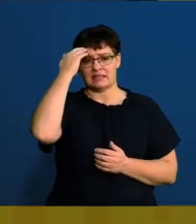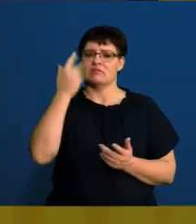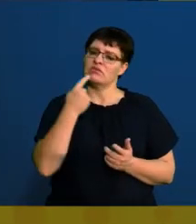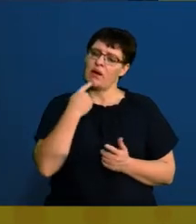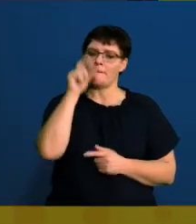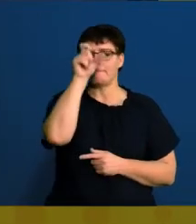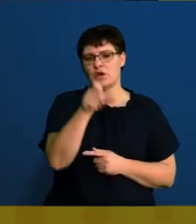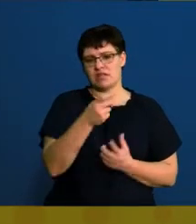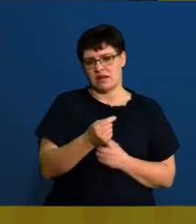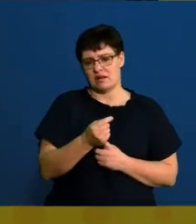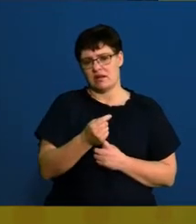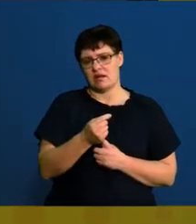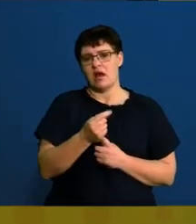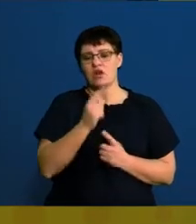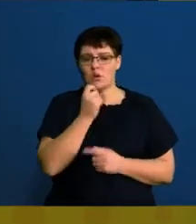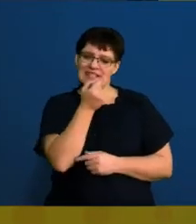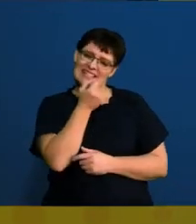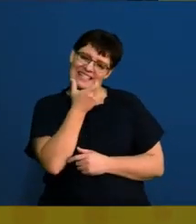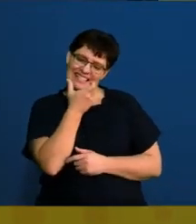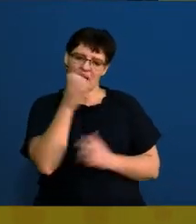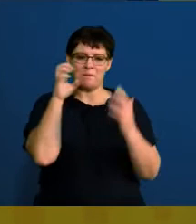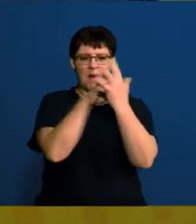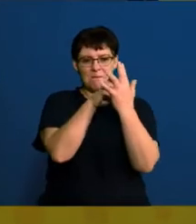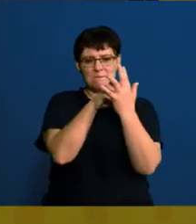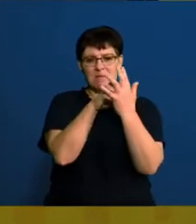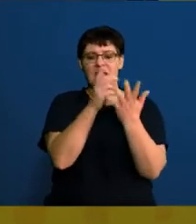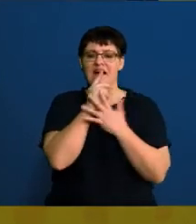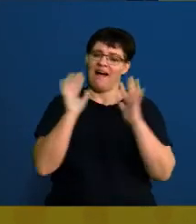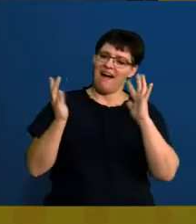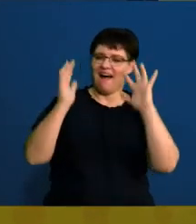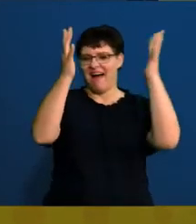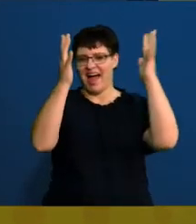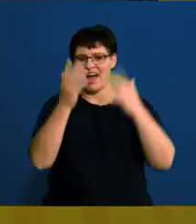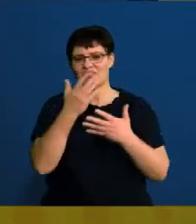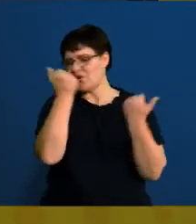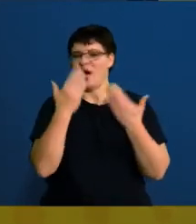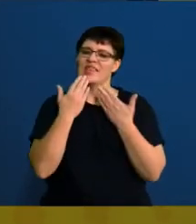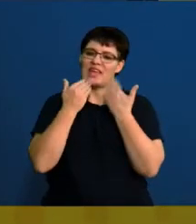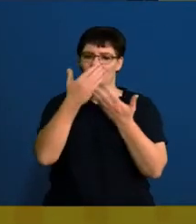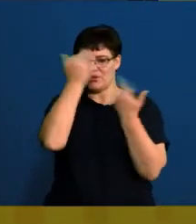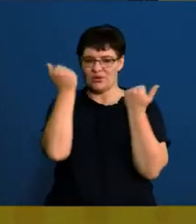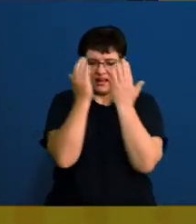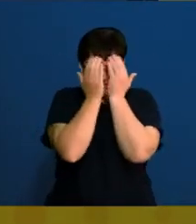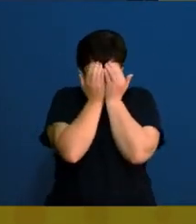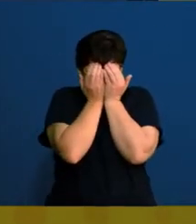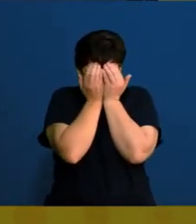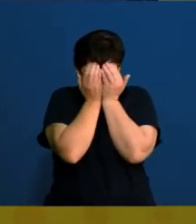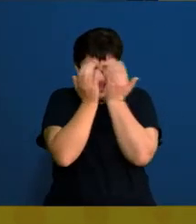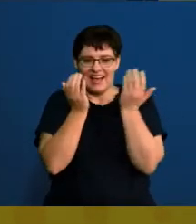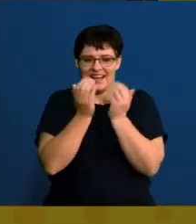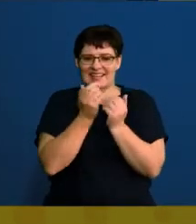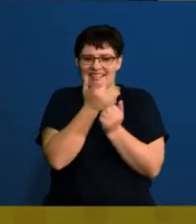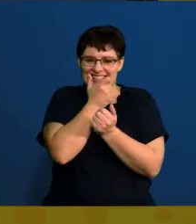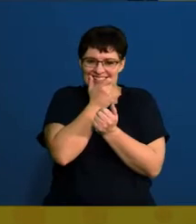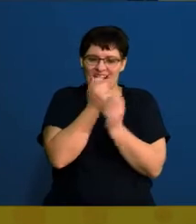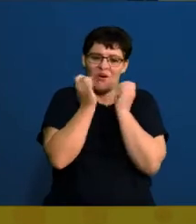to somebody, again, remember you're smiley. If somebody gives you a compliment and you don't know how to say thank you, you just smile in your hands or you